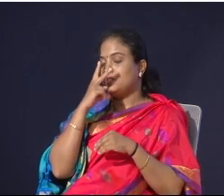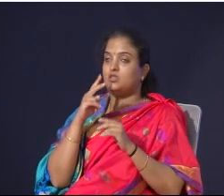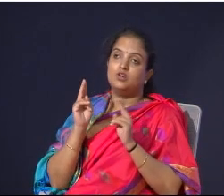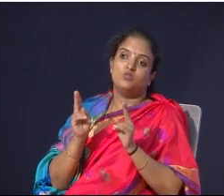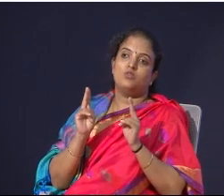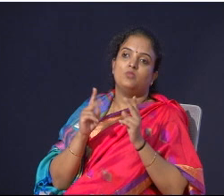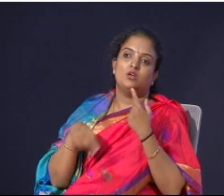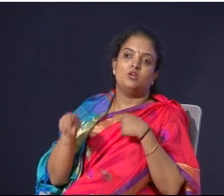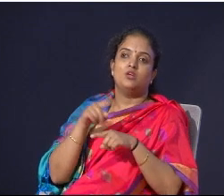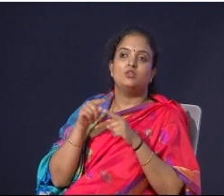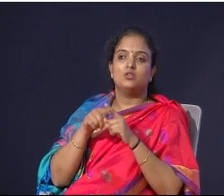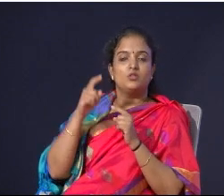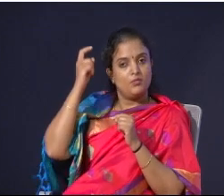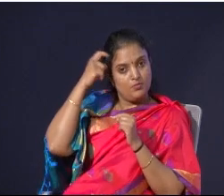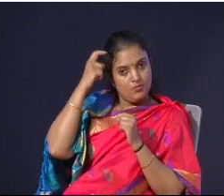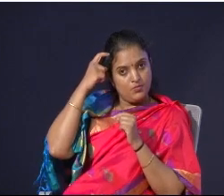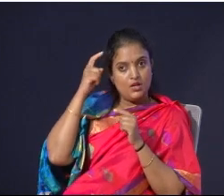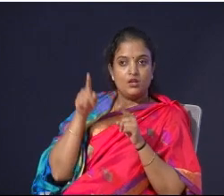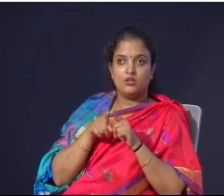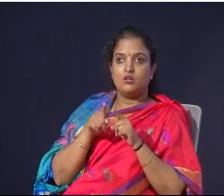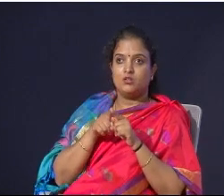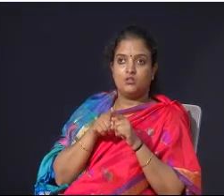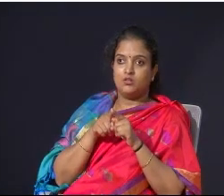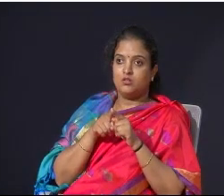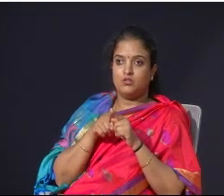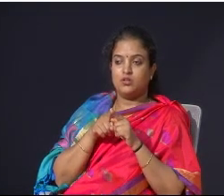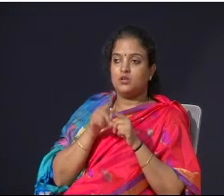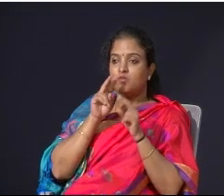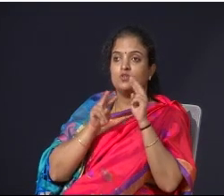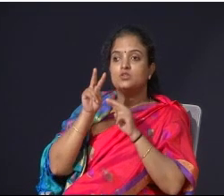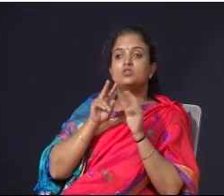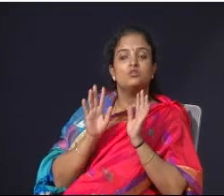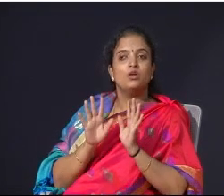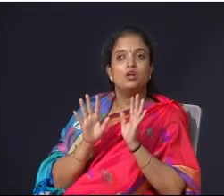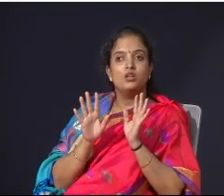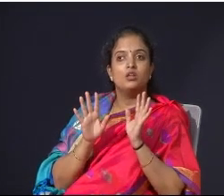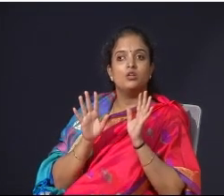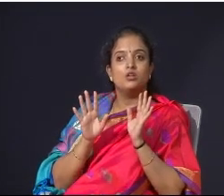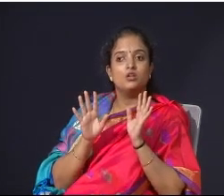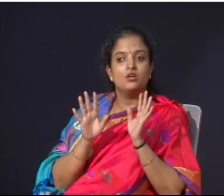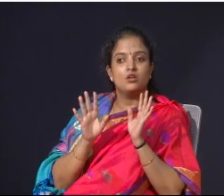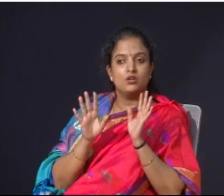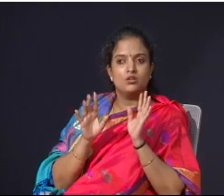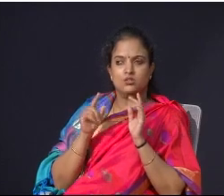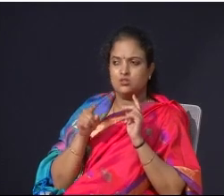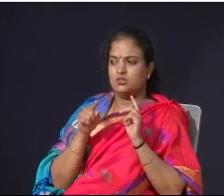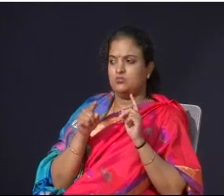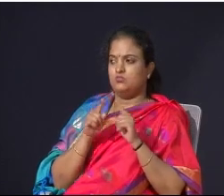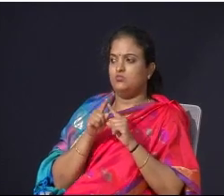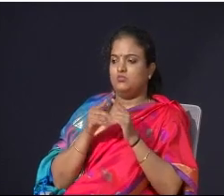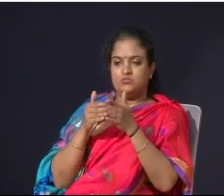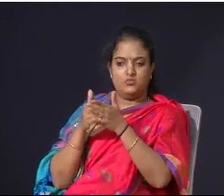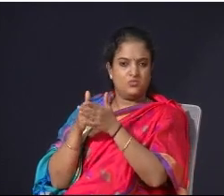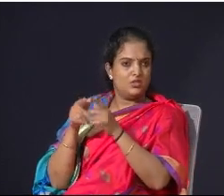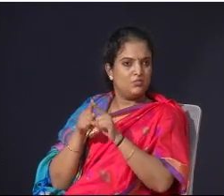it is believed that the whole brain is responsible for vision. Okay? So if the occipital lobe is damaged, there are other centers